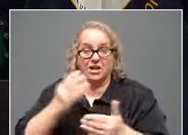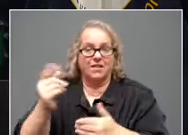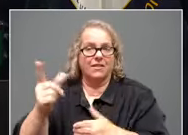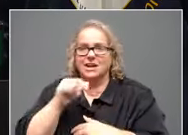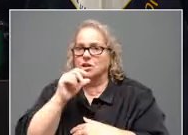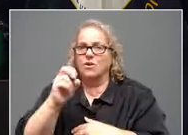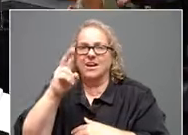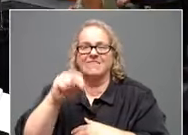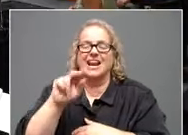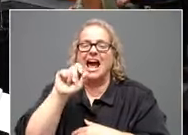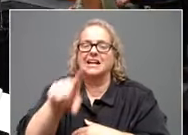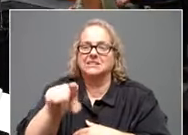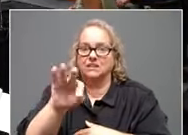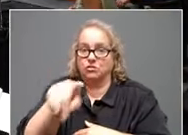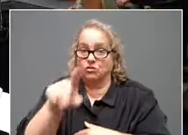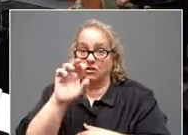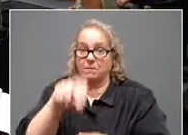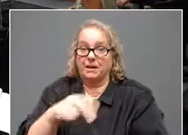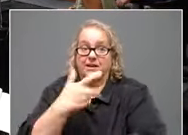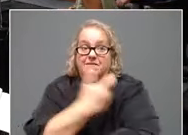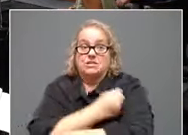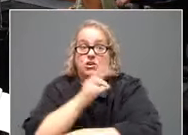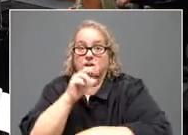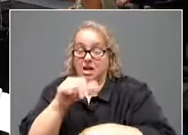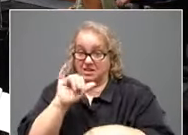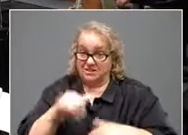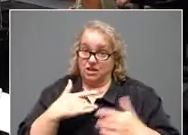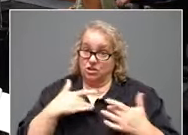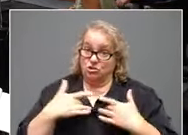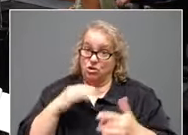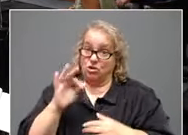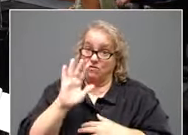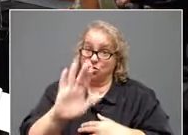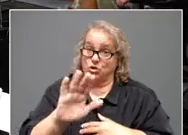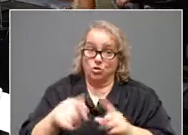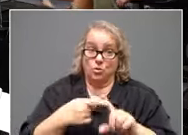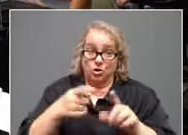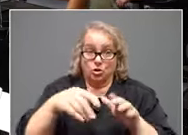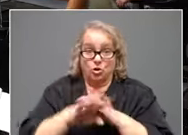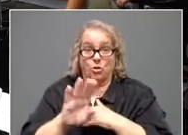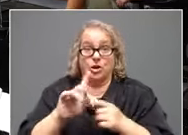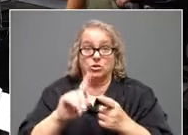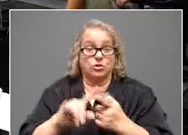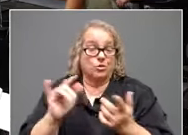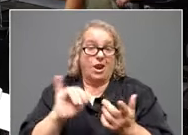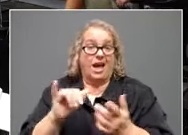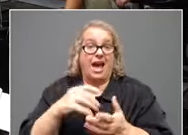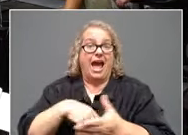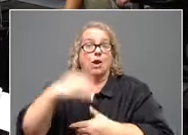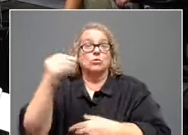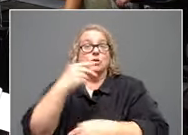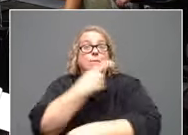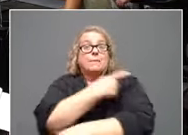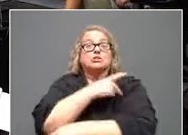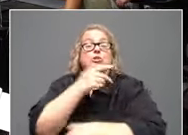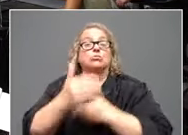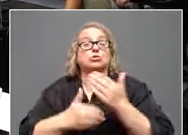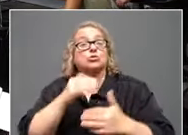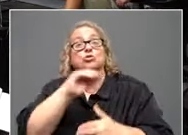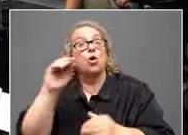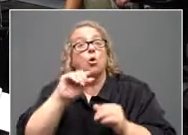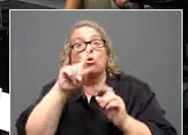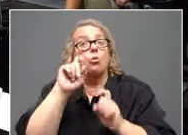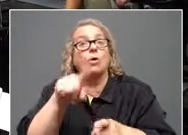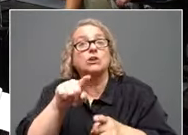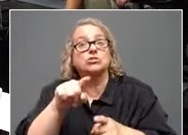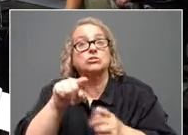been vaccinated or not. Huh. Is that a concern of yours that when you go in for a procedure, like an outpatient procedure, right, there's no questions? Some people